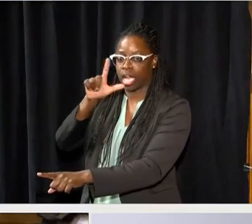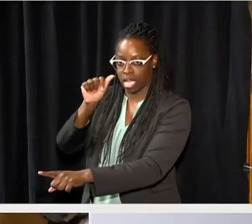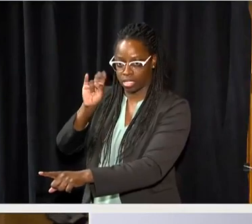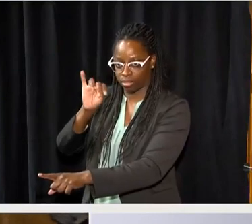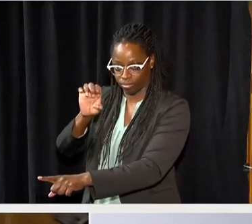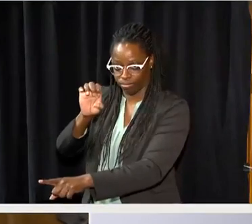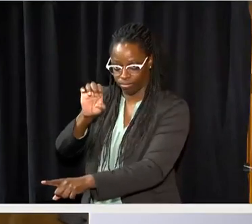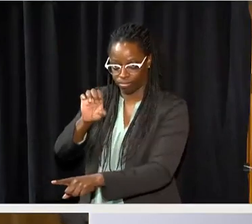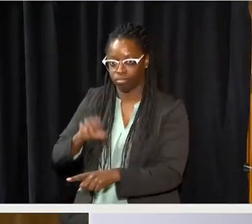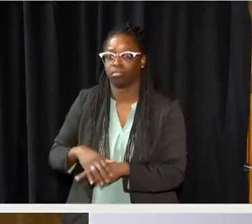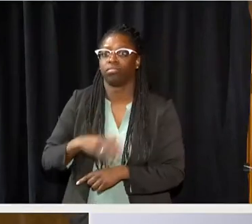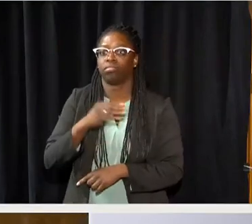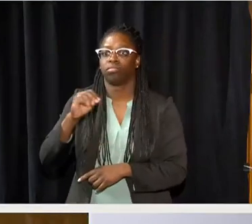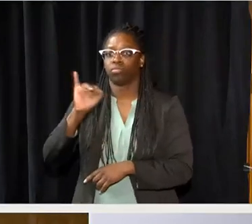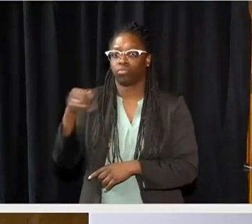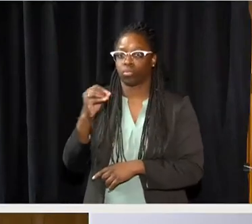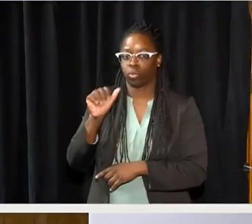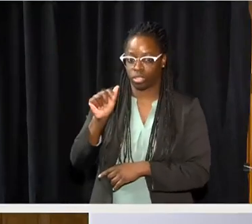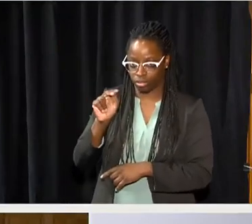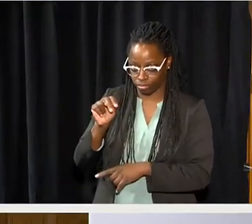Let me tell you about Elaine.